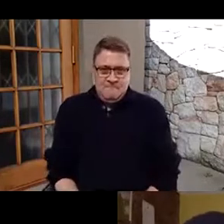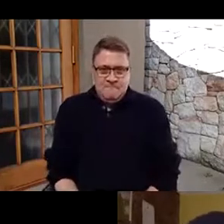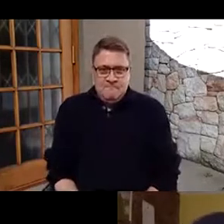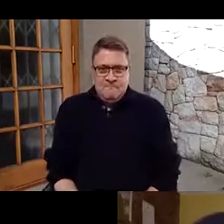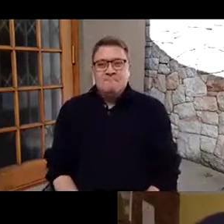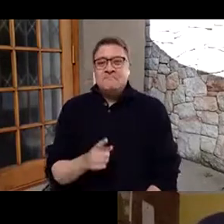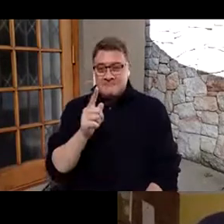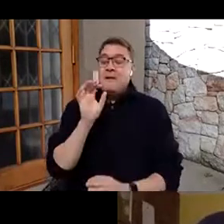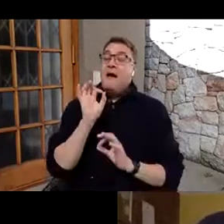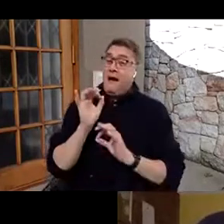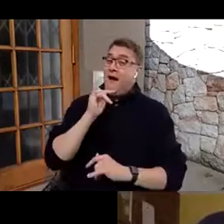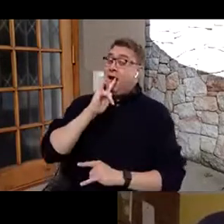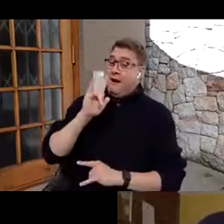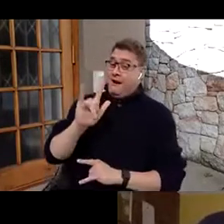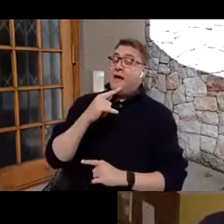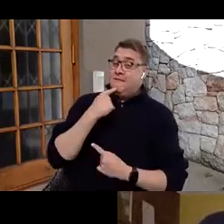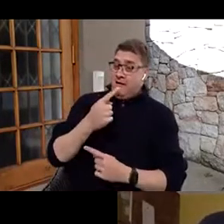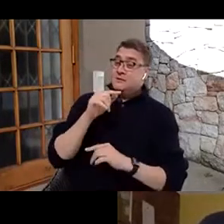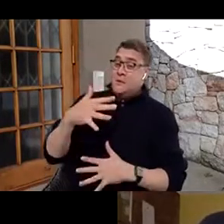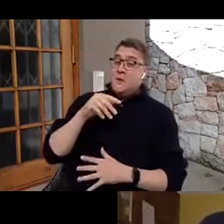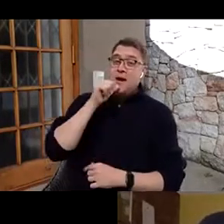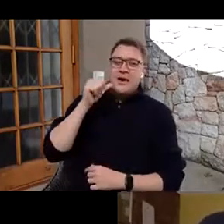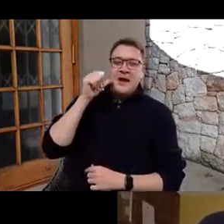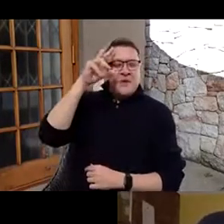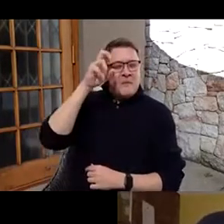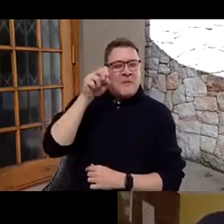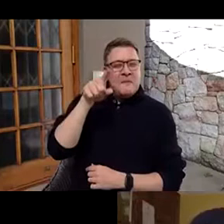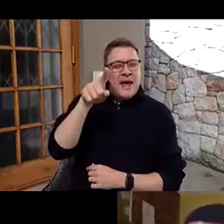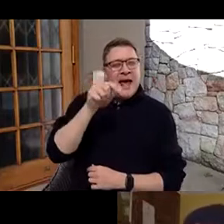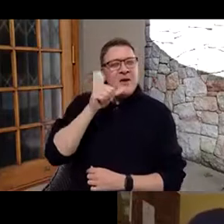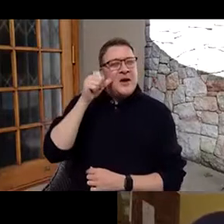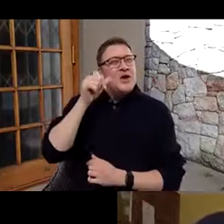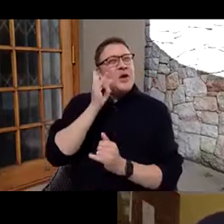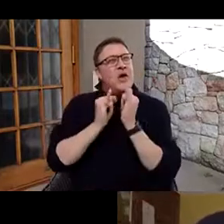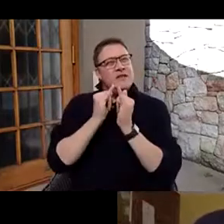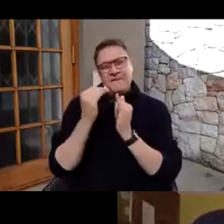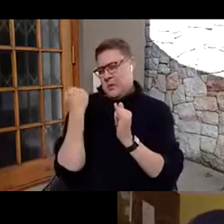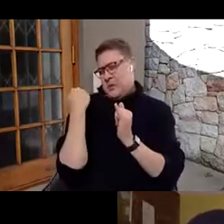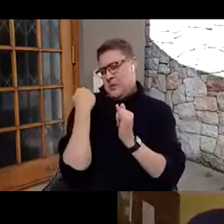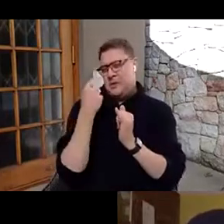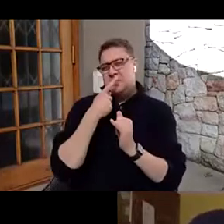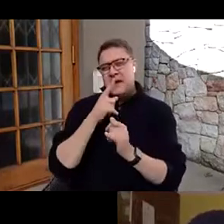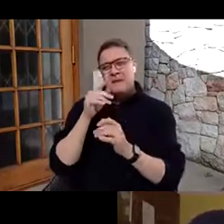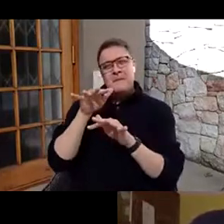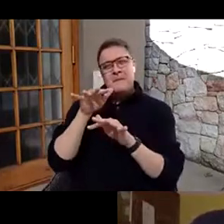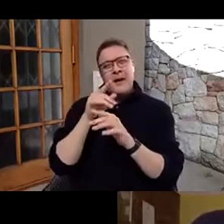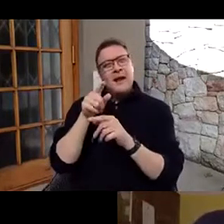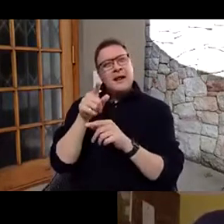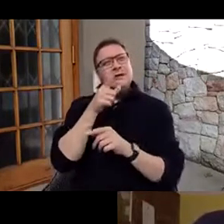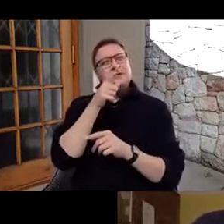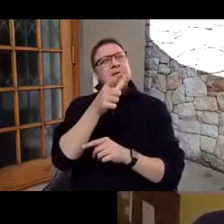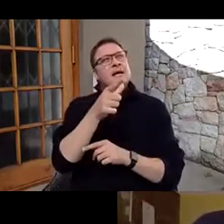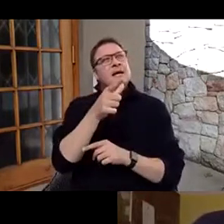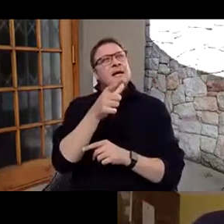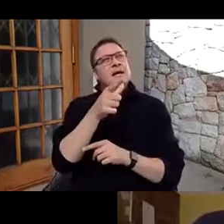that. And I remember you were in an interview not so long ago, and you also spoke about